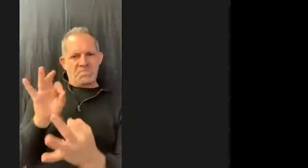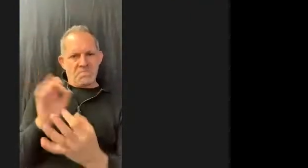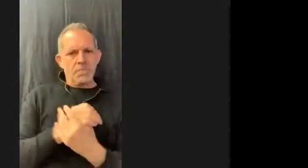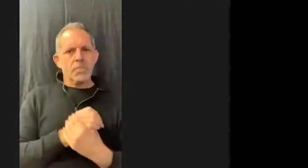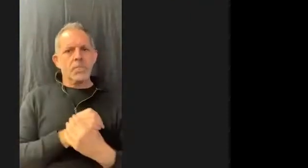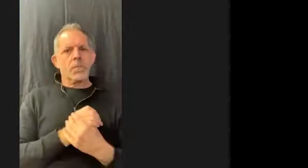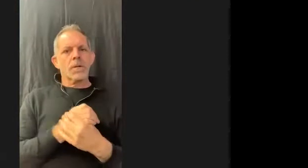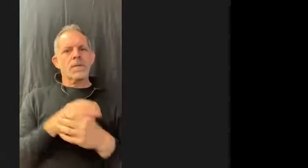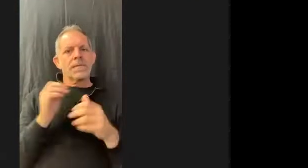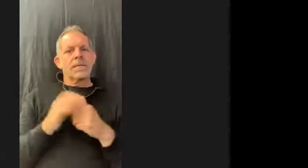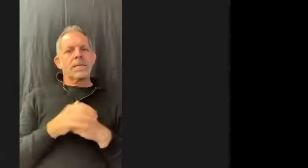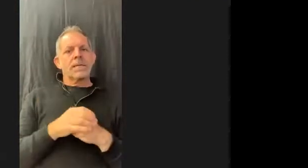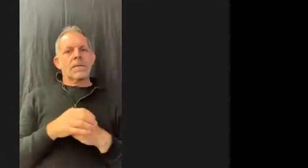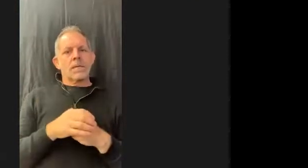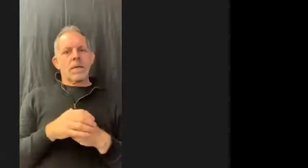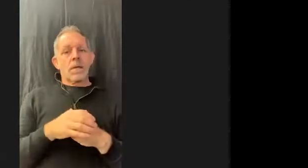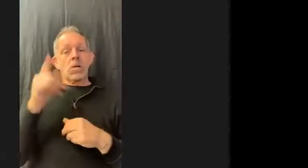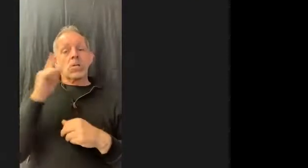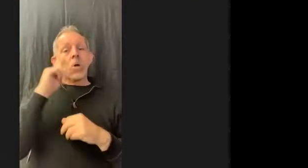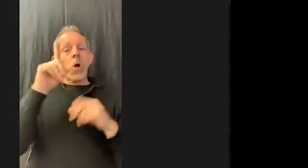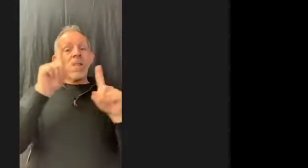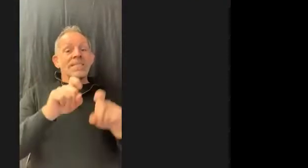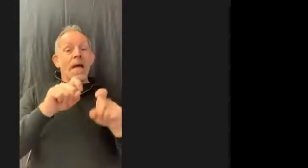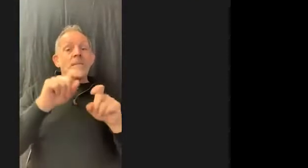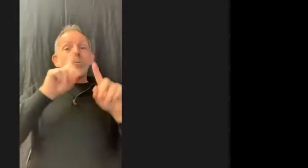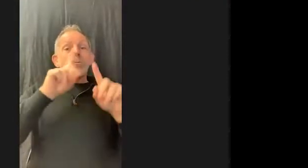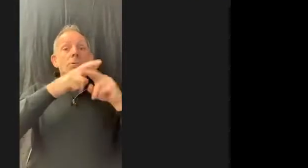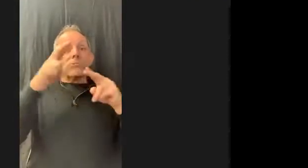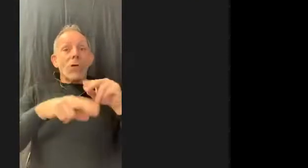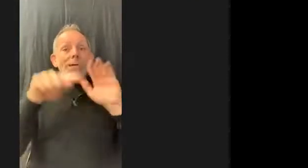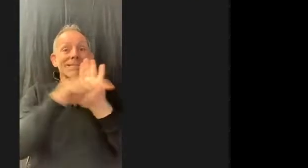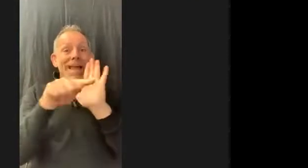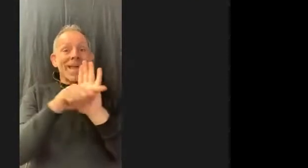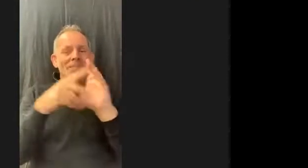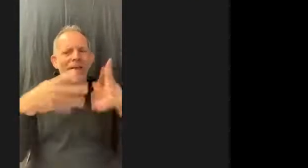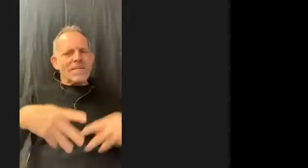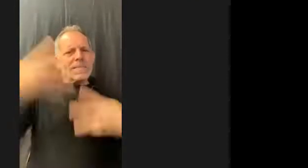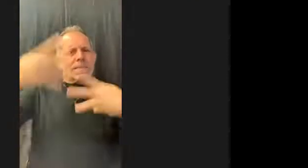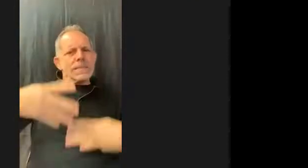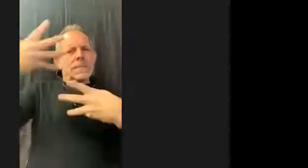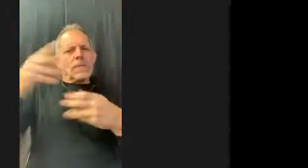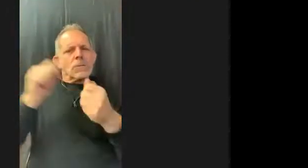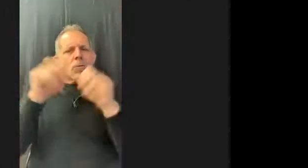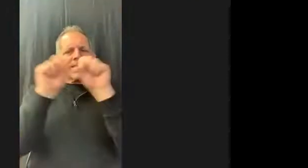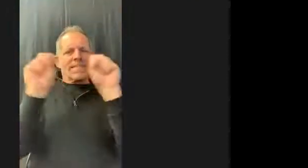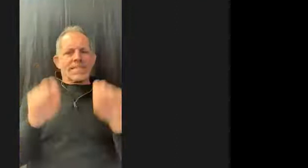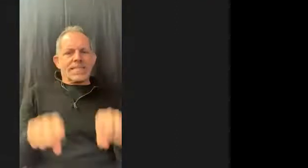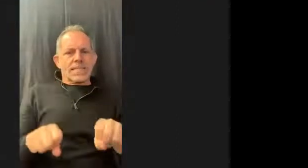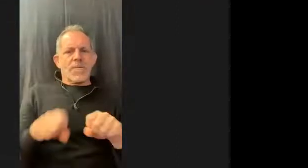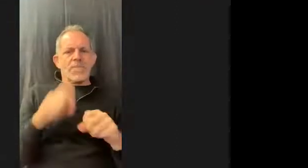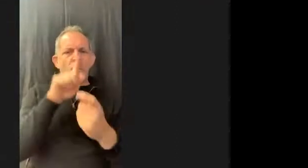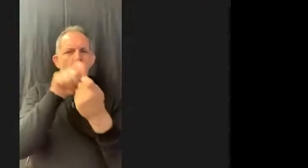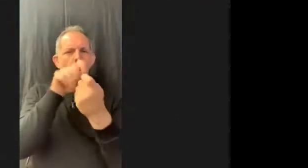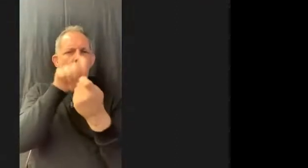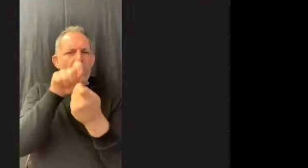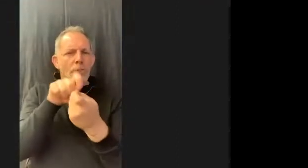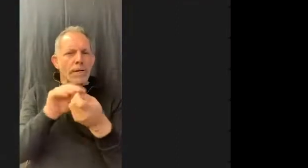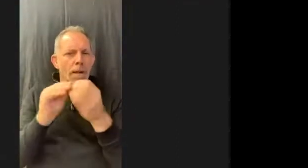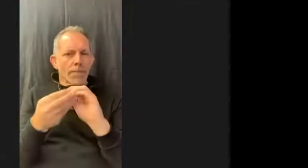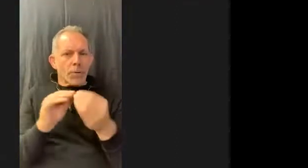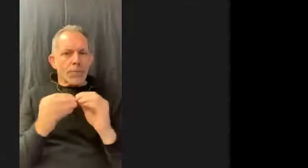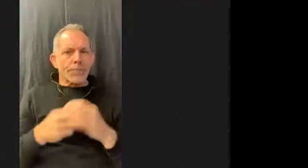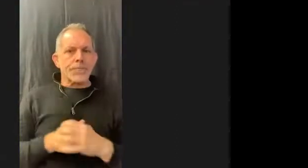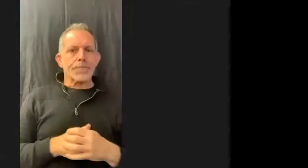that haven't been uploaded into the state system, but from our own testing and from some of the healthcare partners'